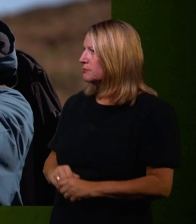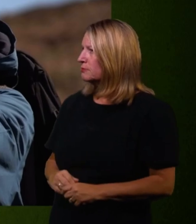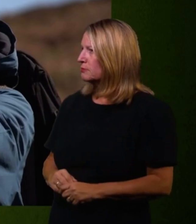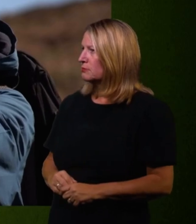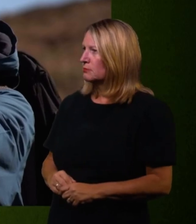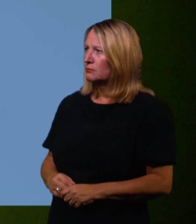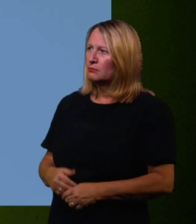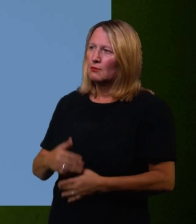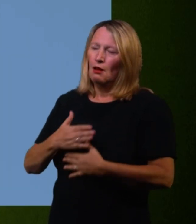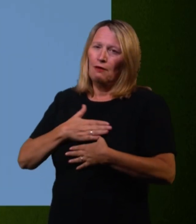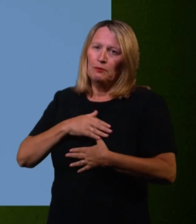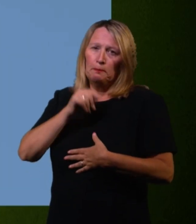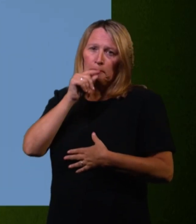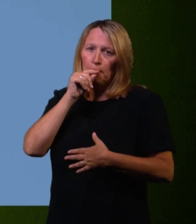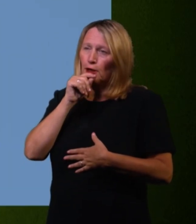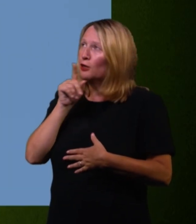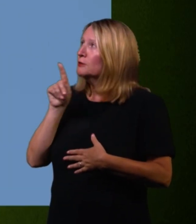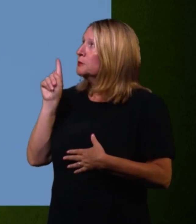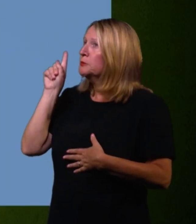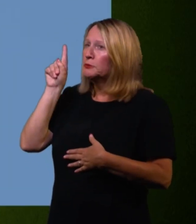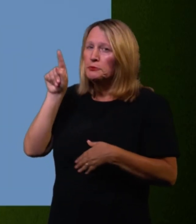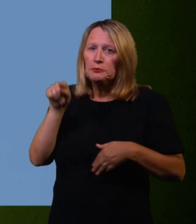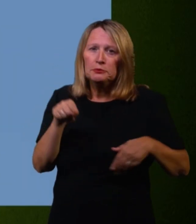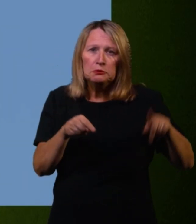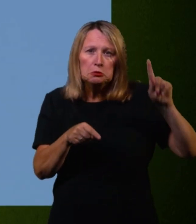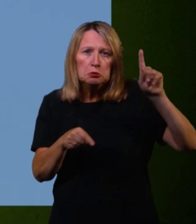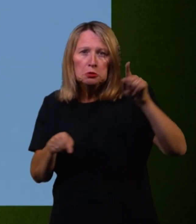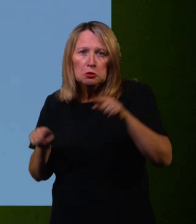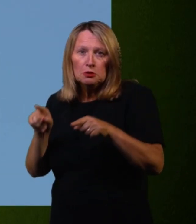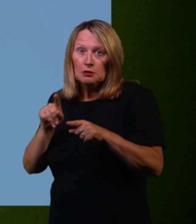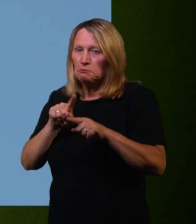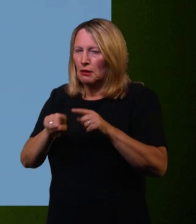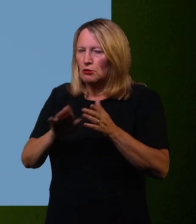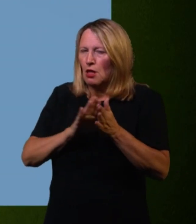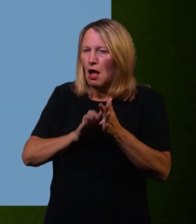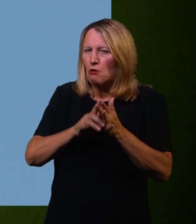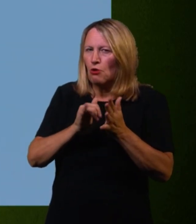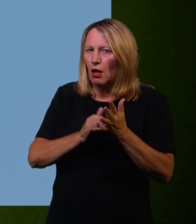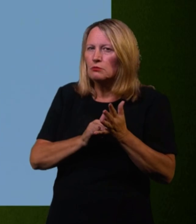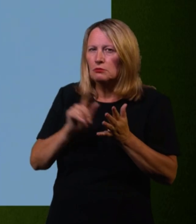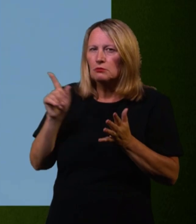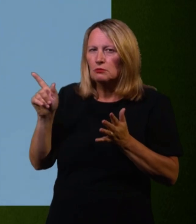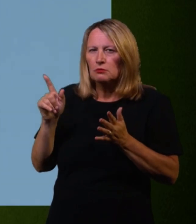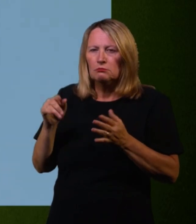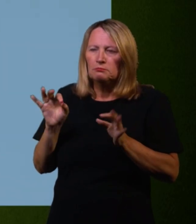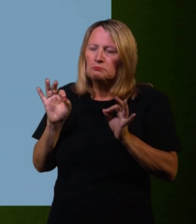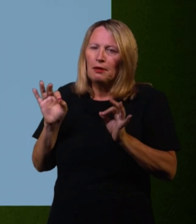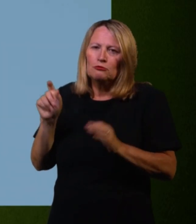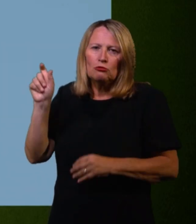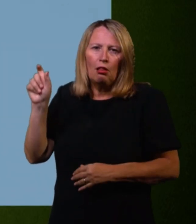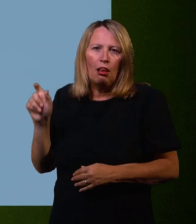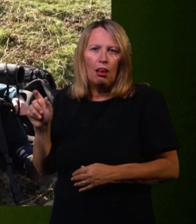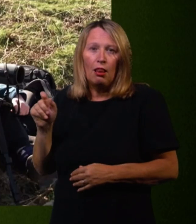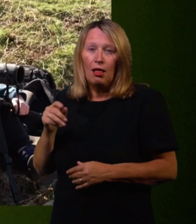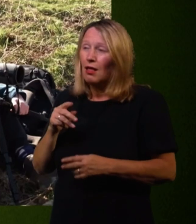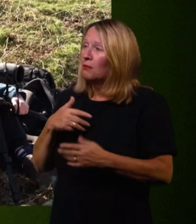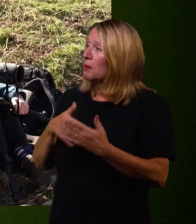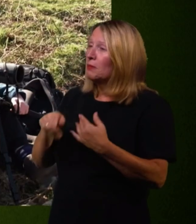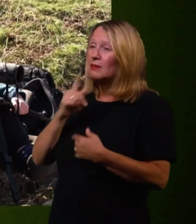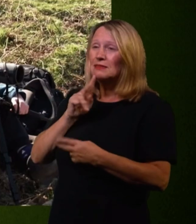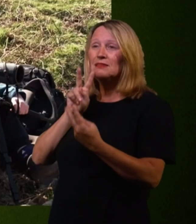I love birds of prey, and hen harriers in particular are one of the most special species that I think anyone can ever